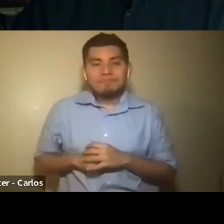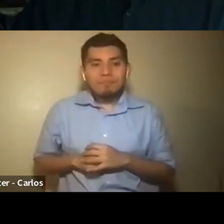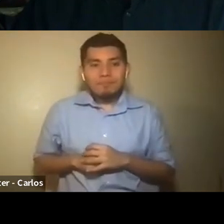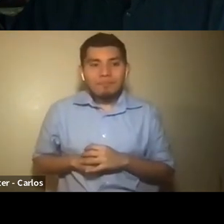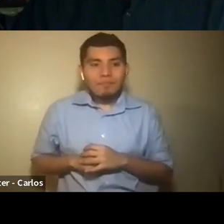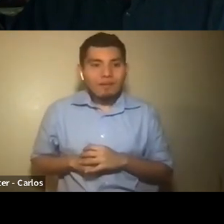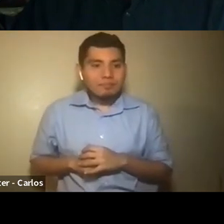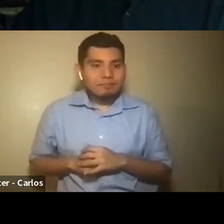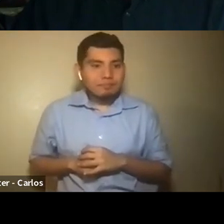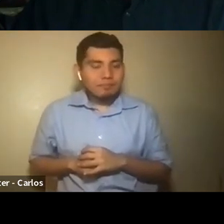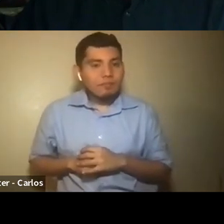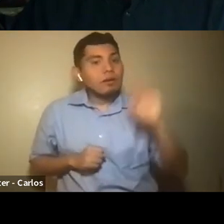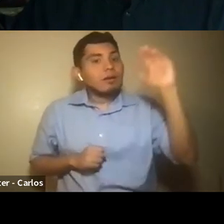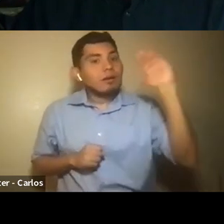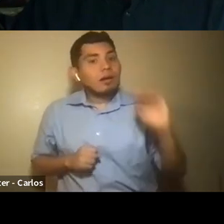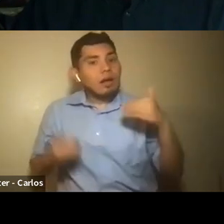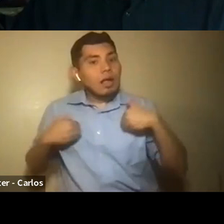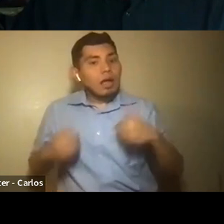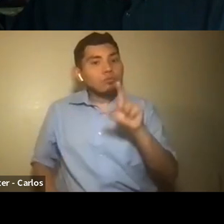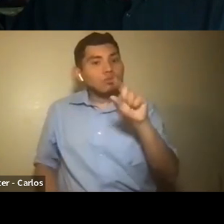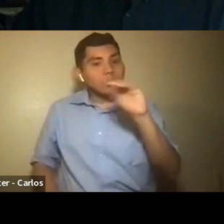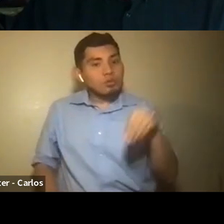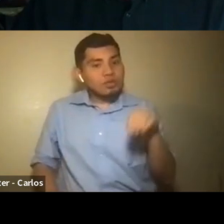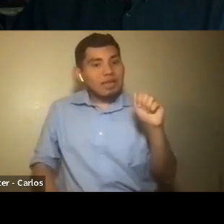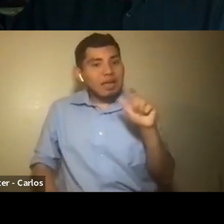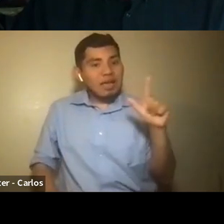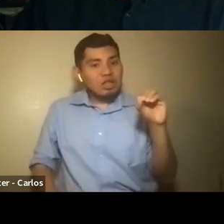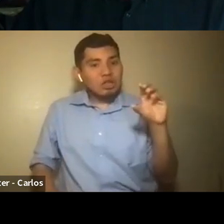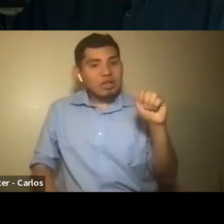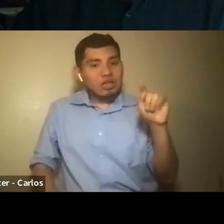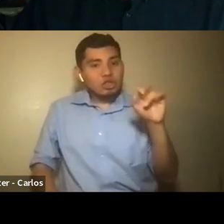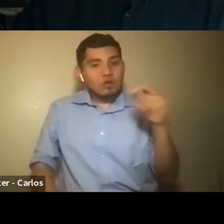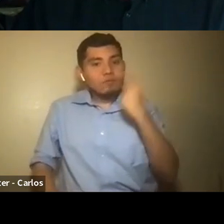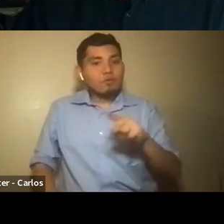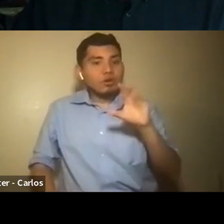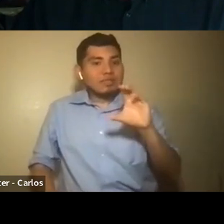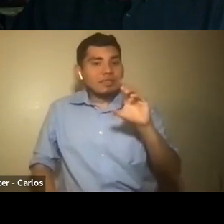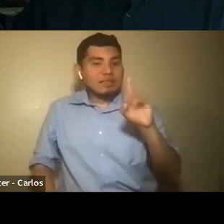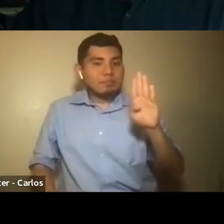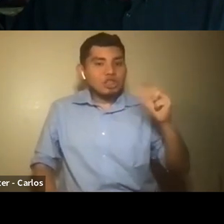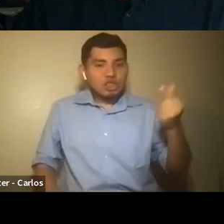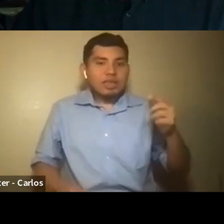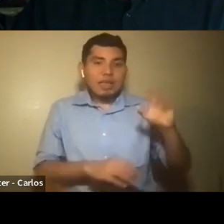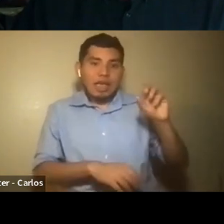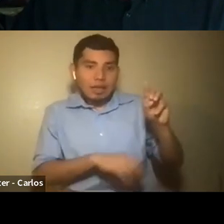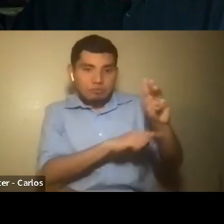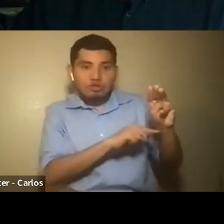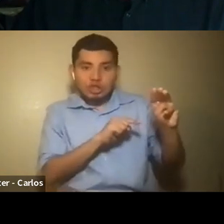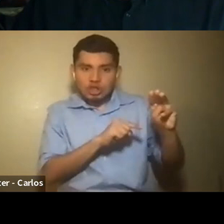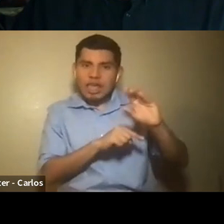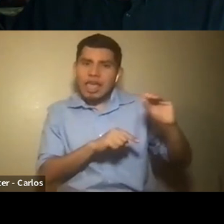Continuing, there is a 20% allocation for CDBG administration in line with HUD regulation.